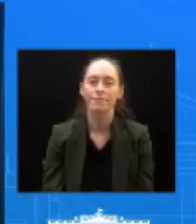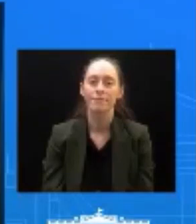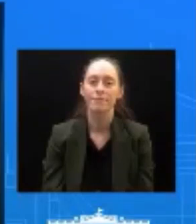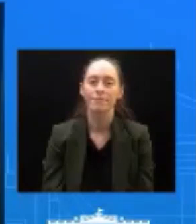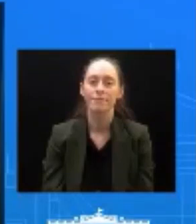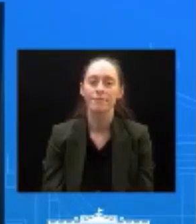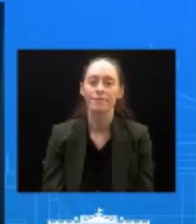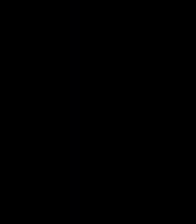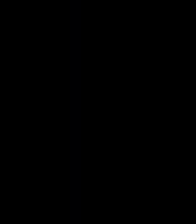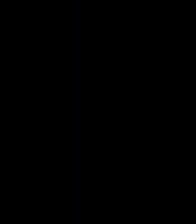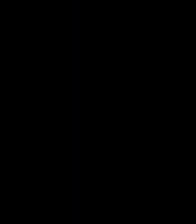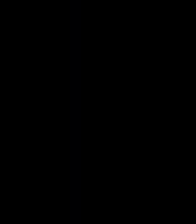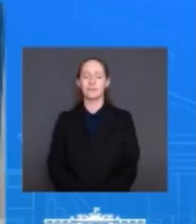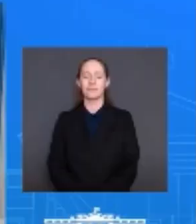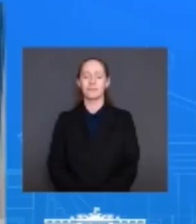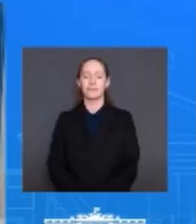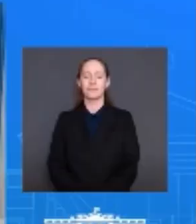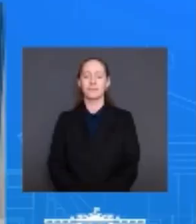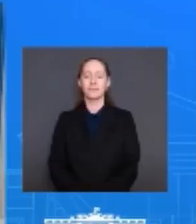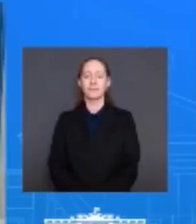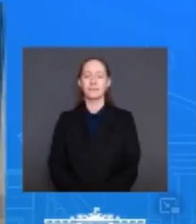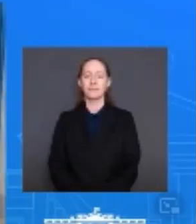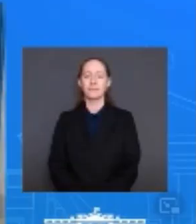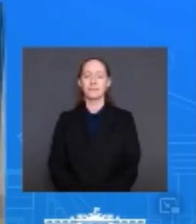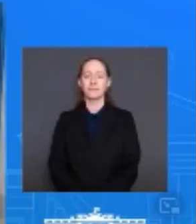Oh, good afternoon.